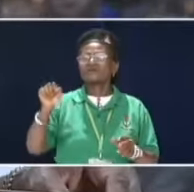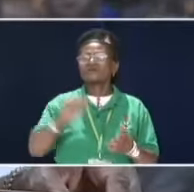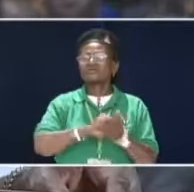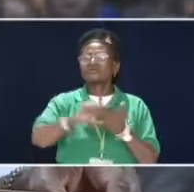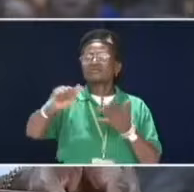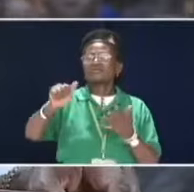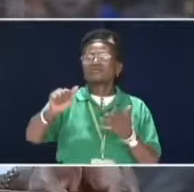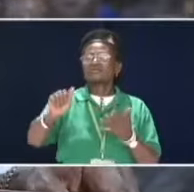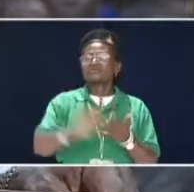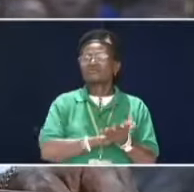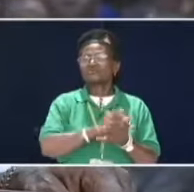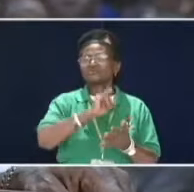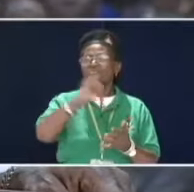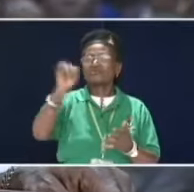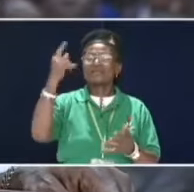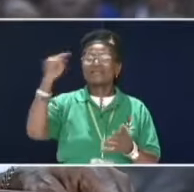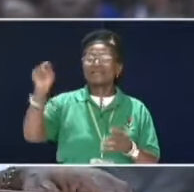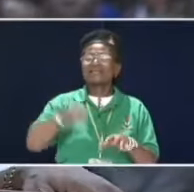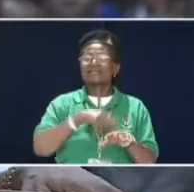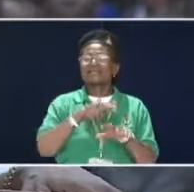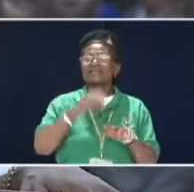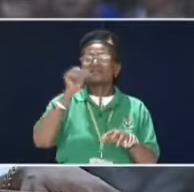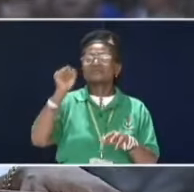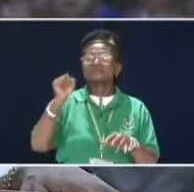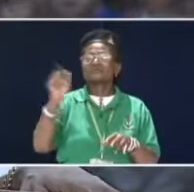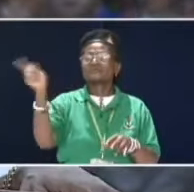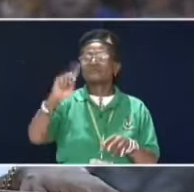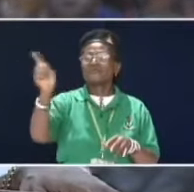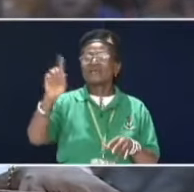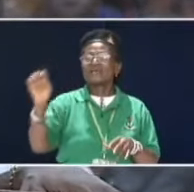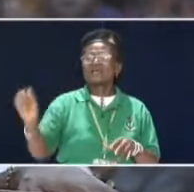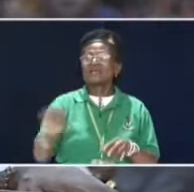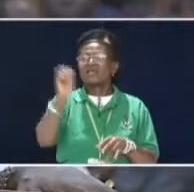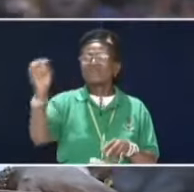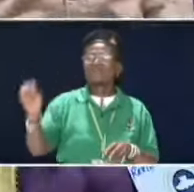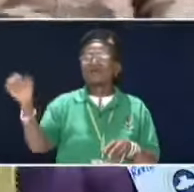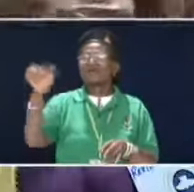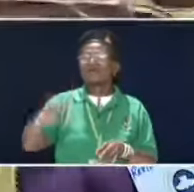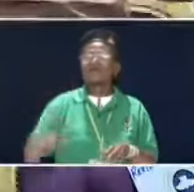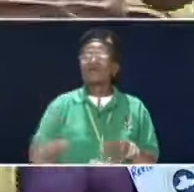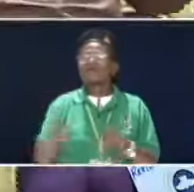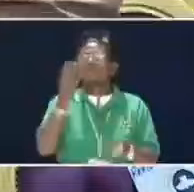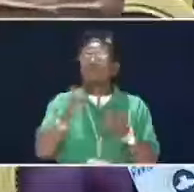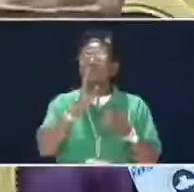destroying the nations, wherever they may be, Father, uproot them.